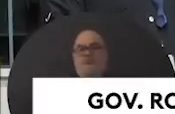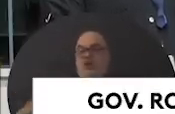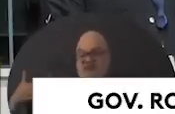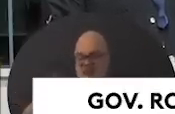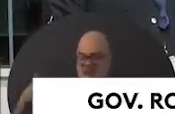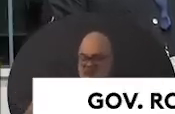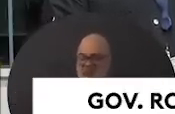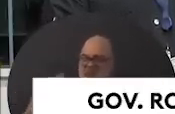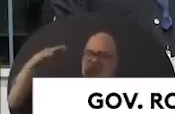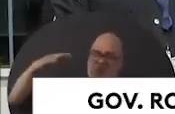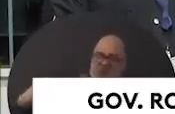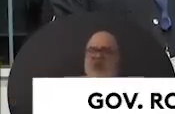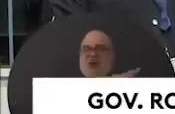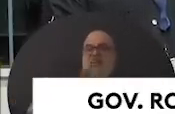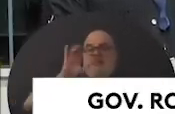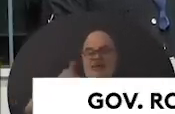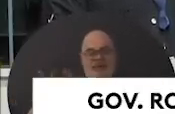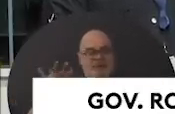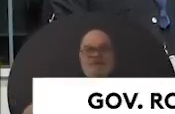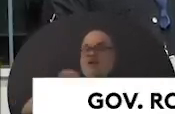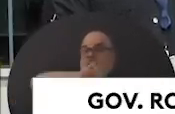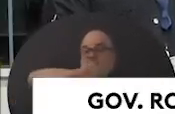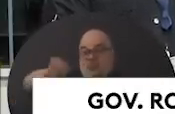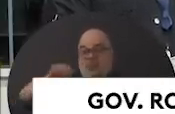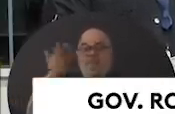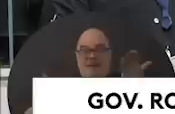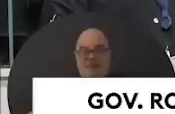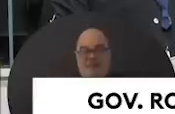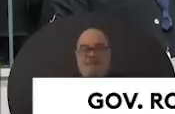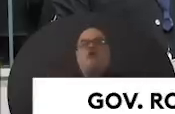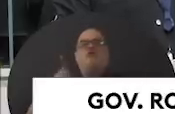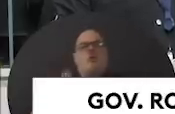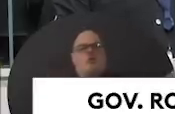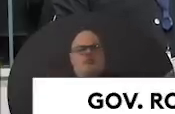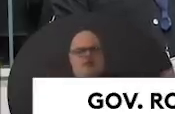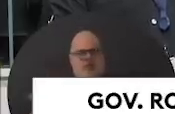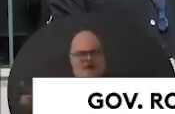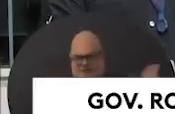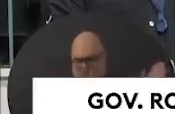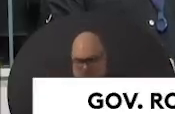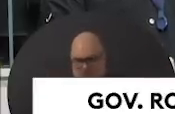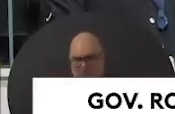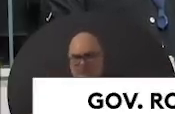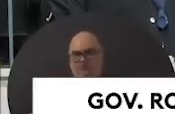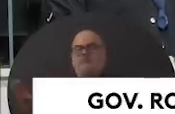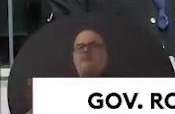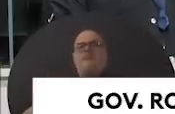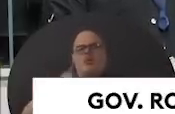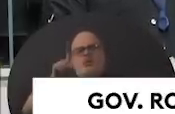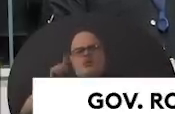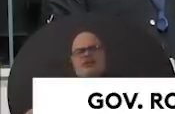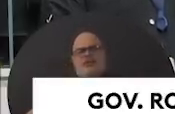tornadoes. Make preparations now, and I know a lot of people have been doing it throughout the state of Florida, and the things that you should be prepared